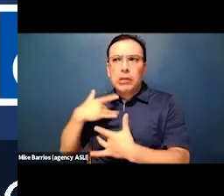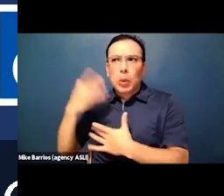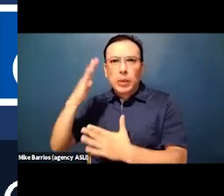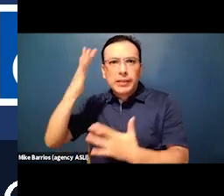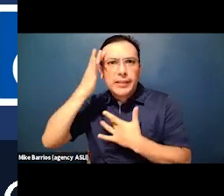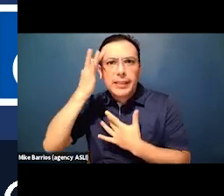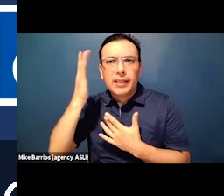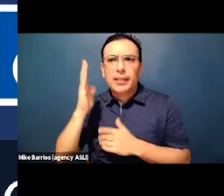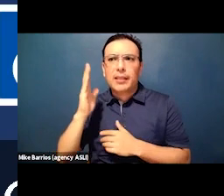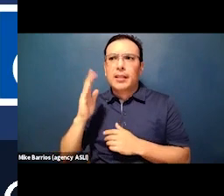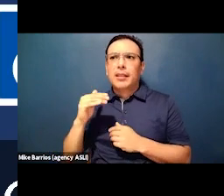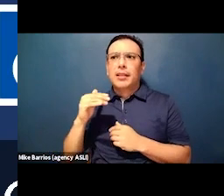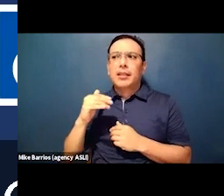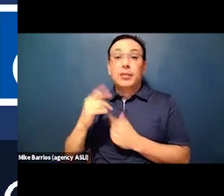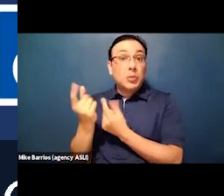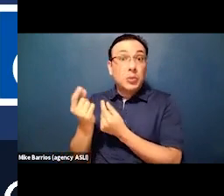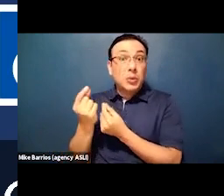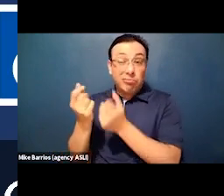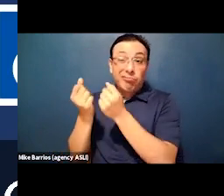either quit the job or,